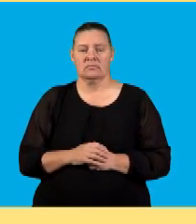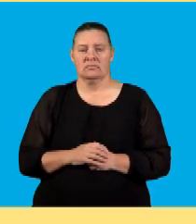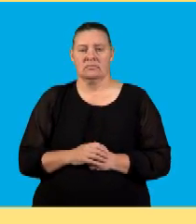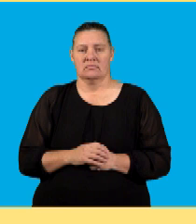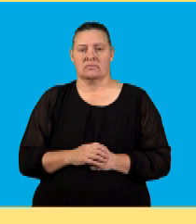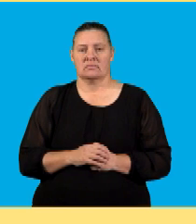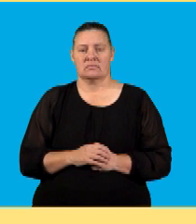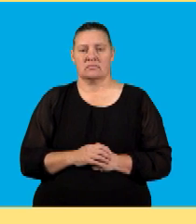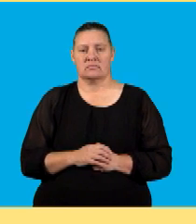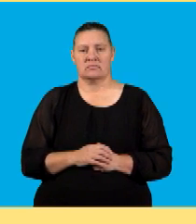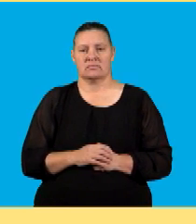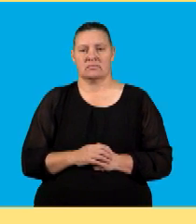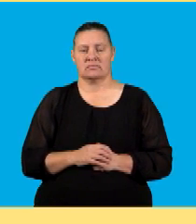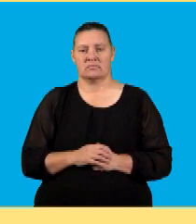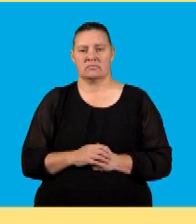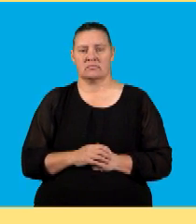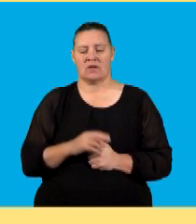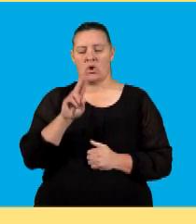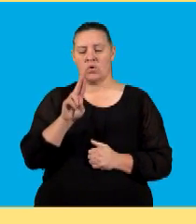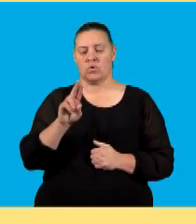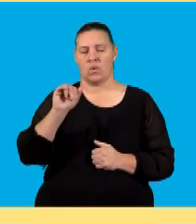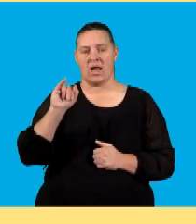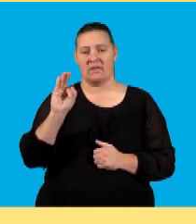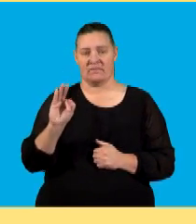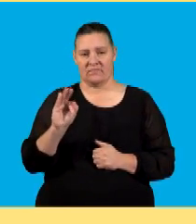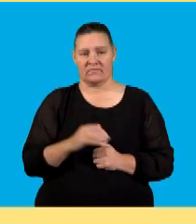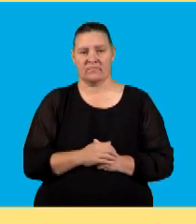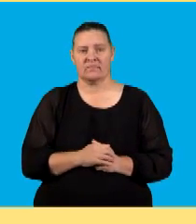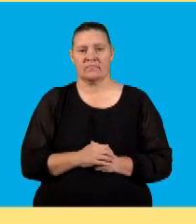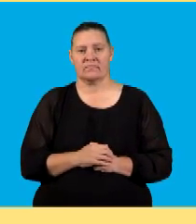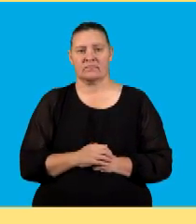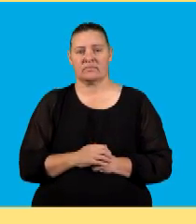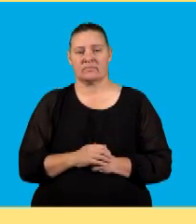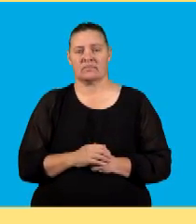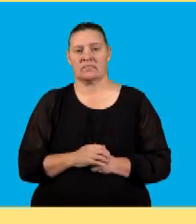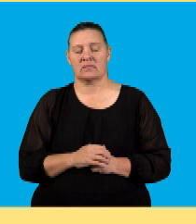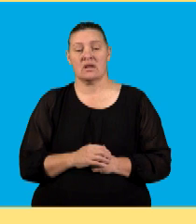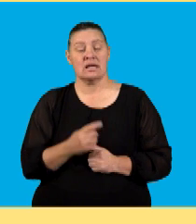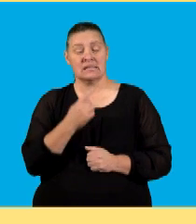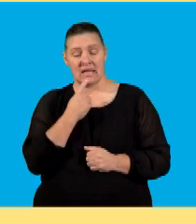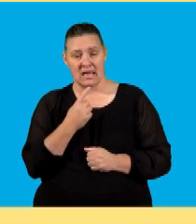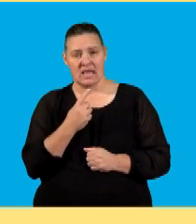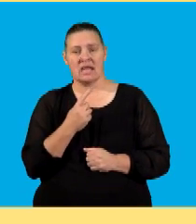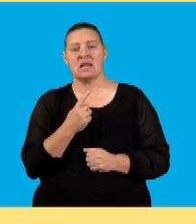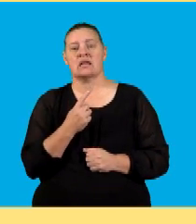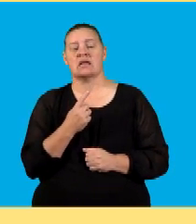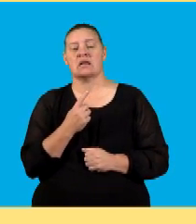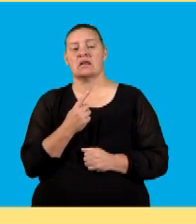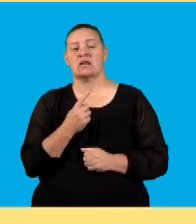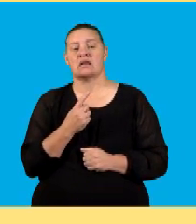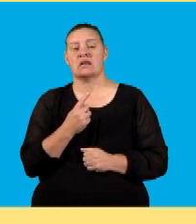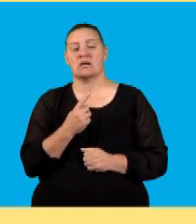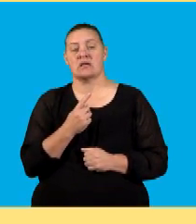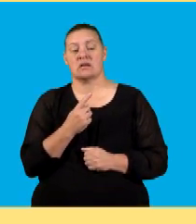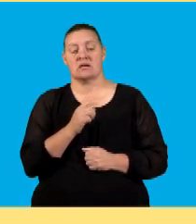2,648. Let's go now to UIF. It says, from the